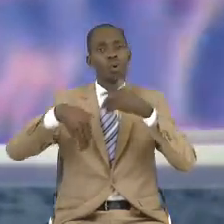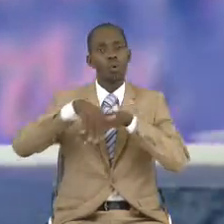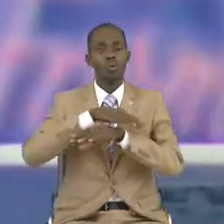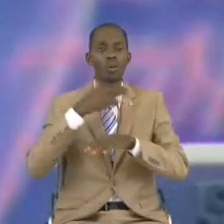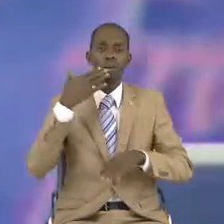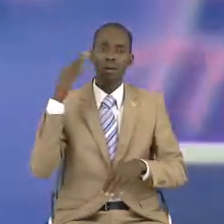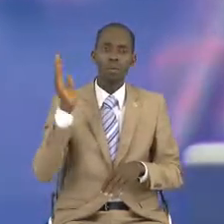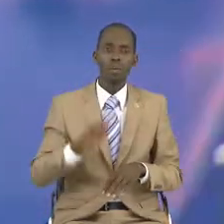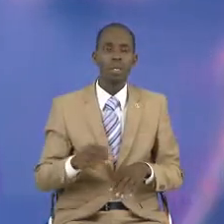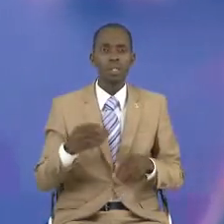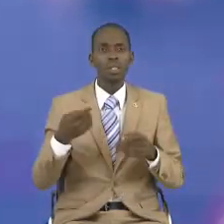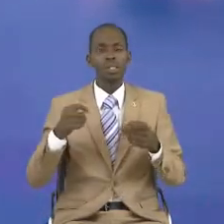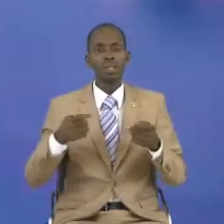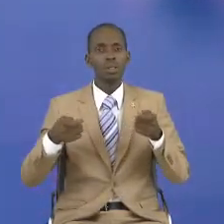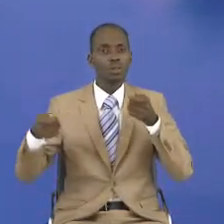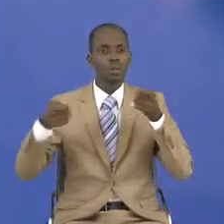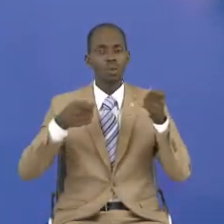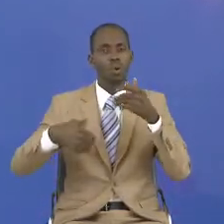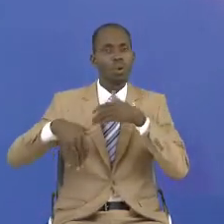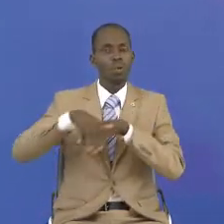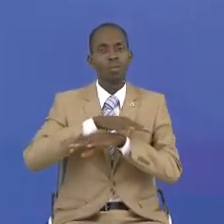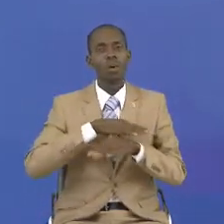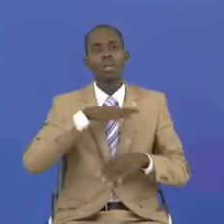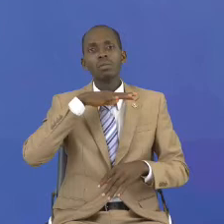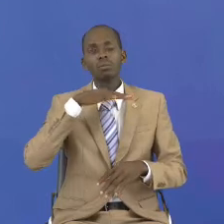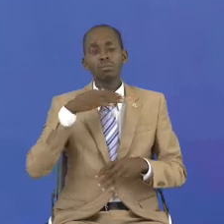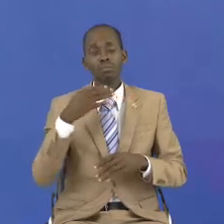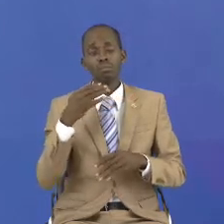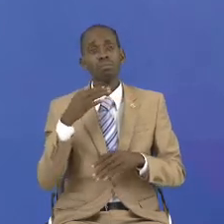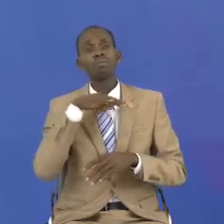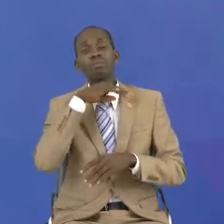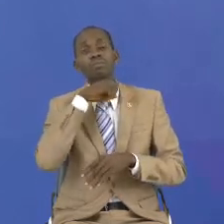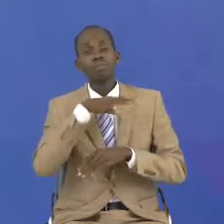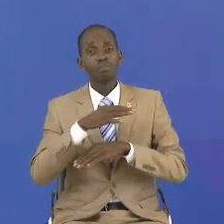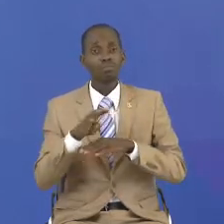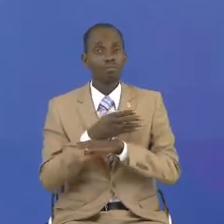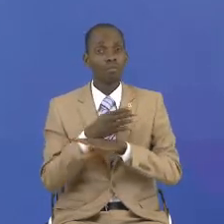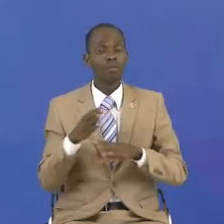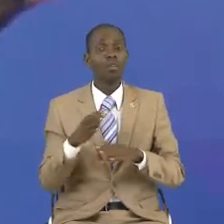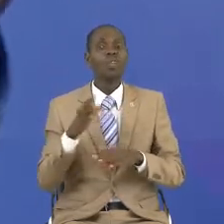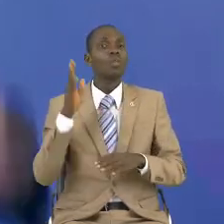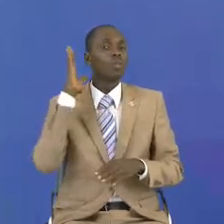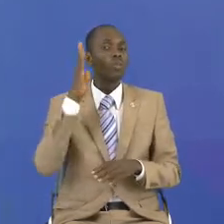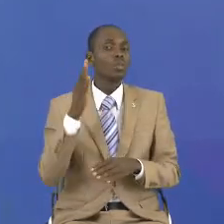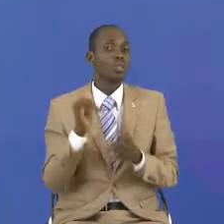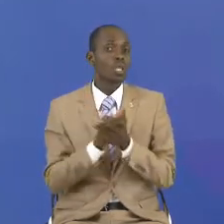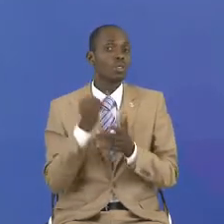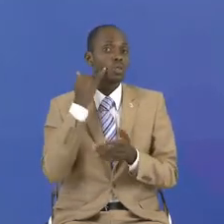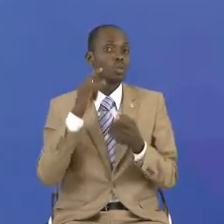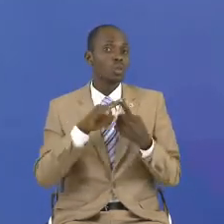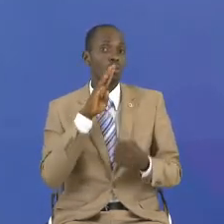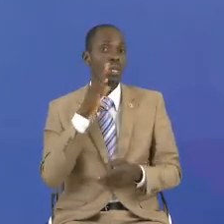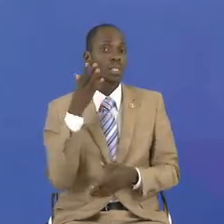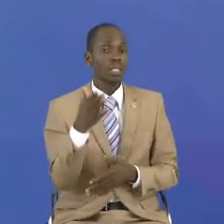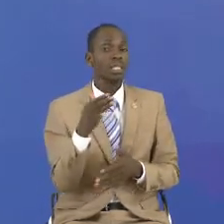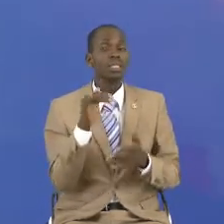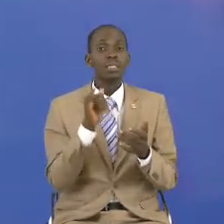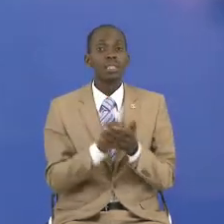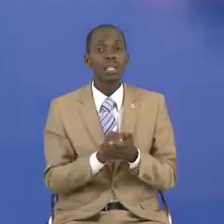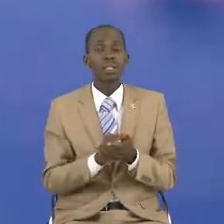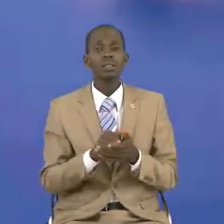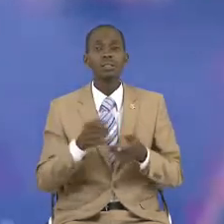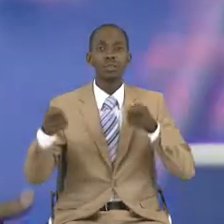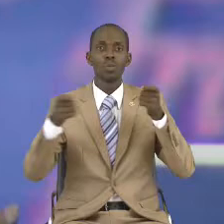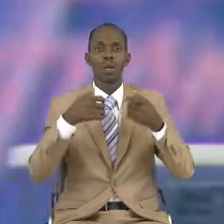dominion over corruption that should have been there that dominion has been lost